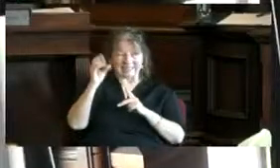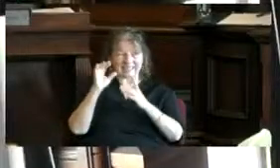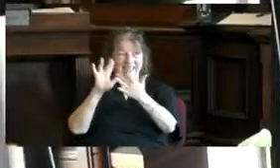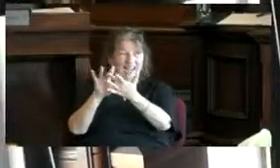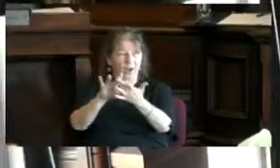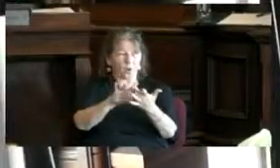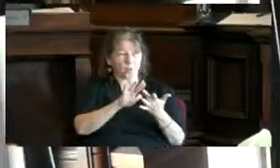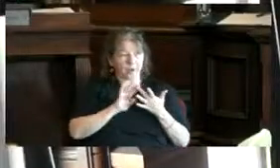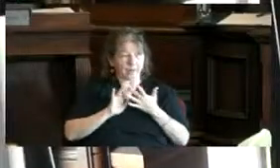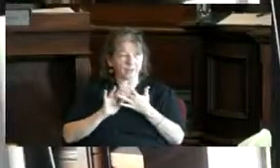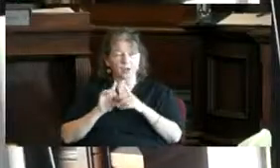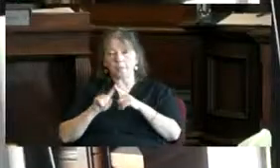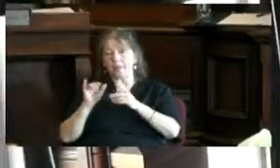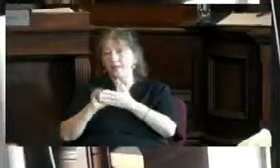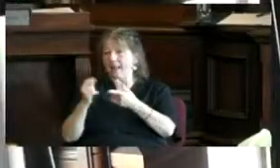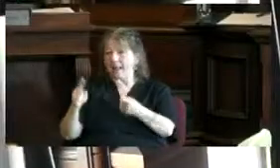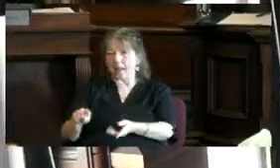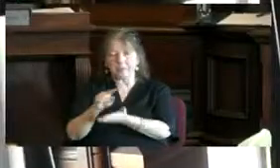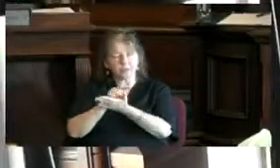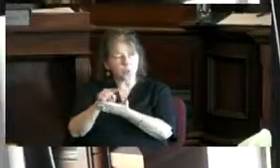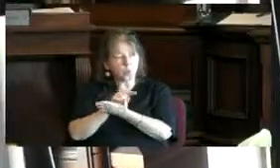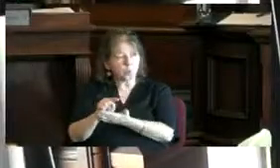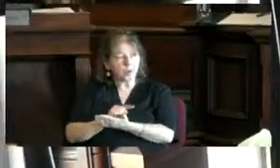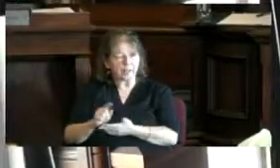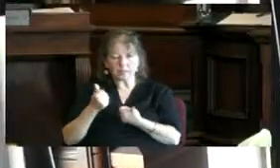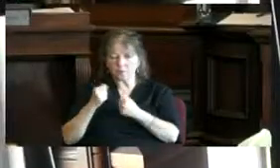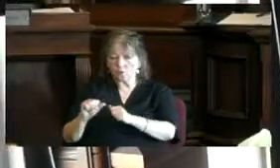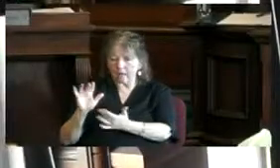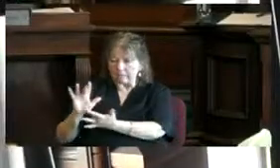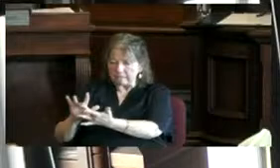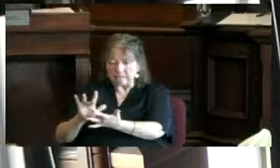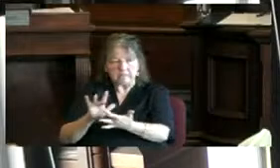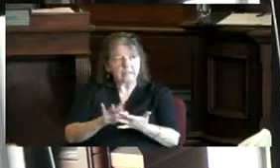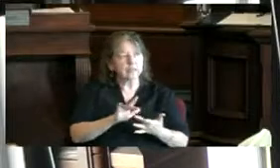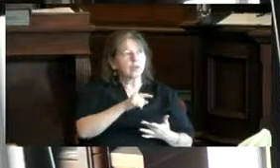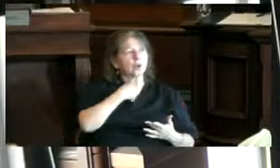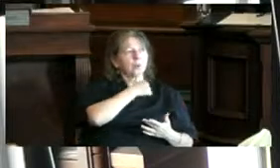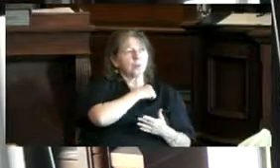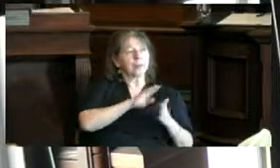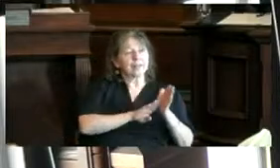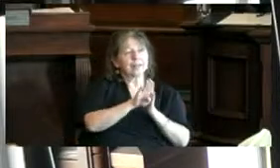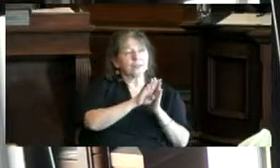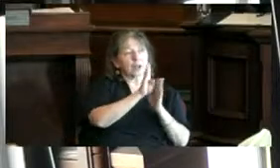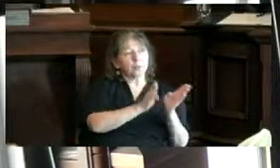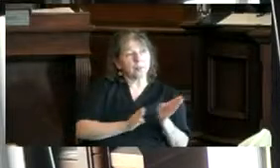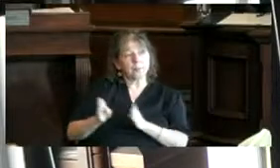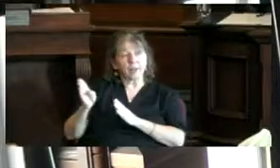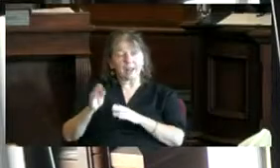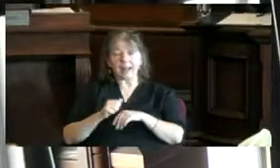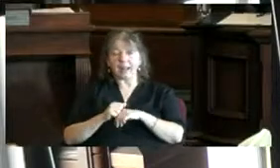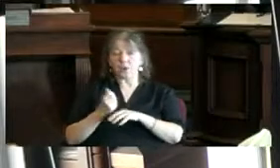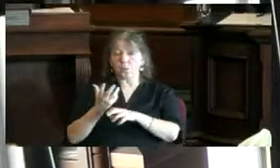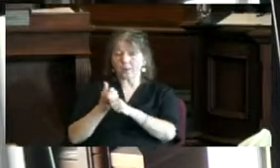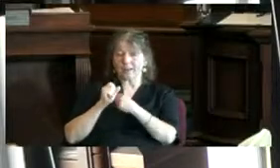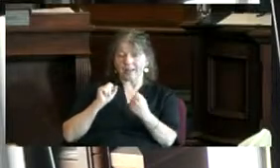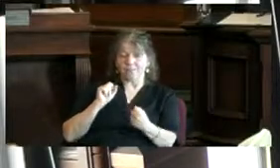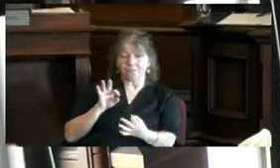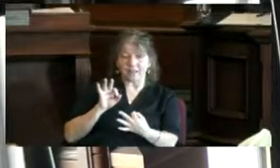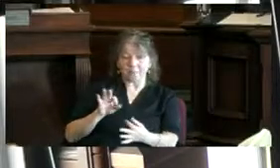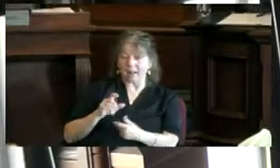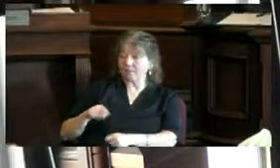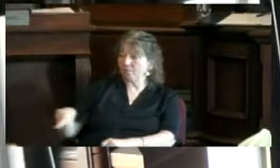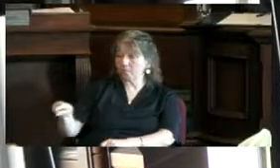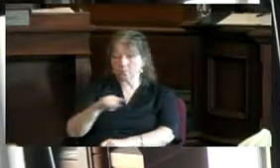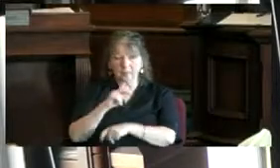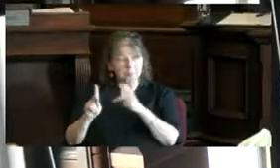about that, but that weekly effort. I think certainly as we develop our plan, considering getting feedback from those who